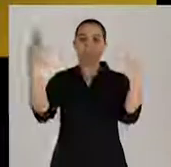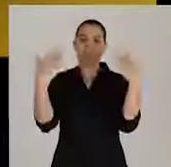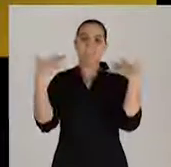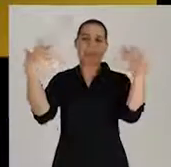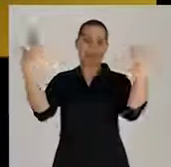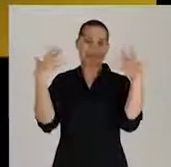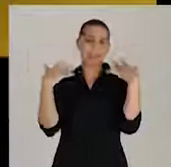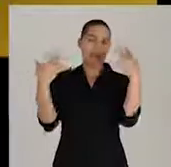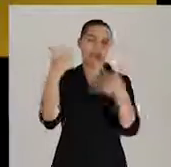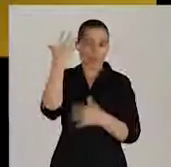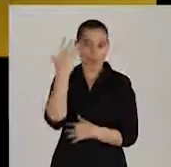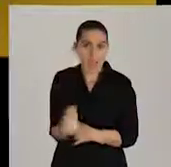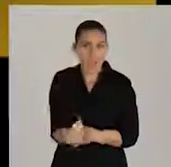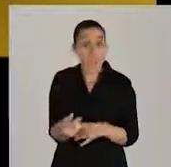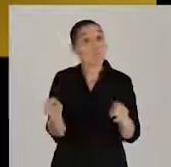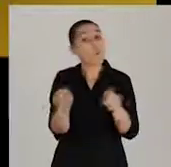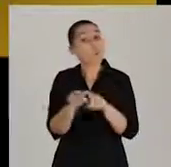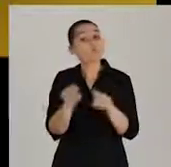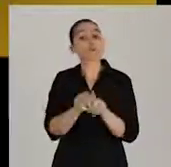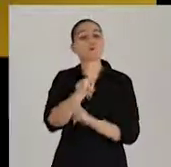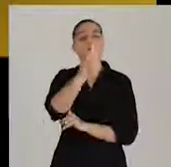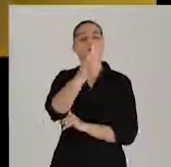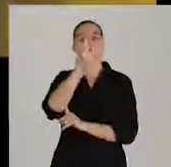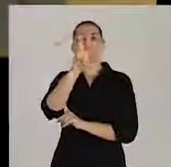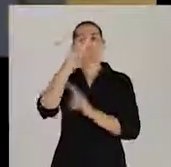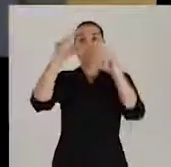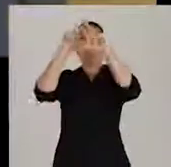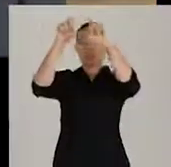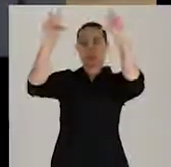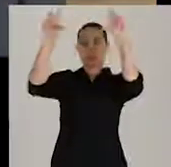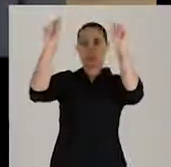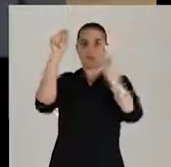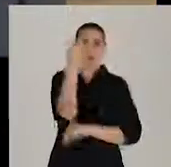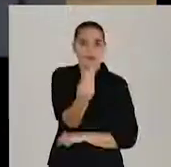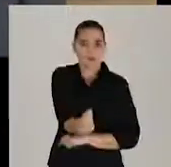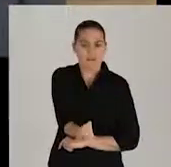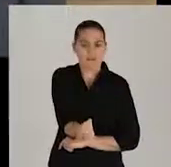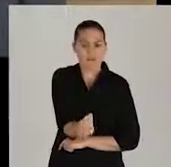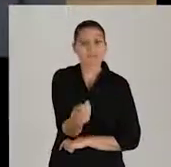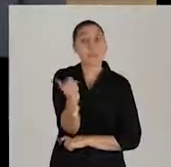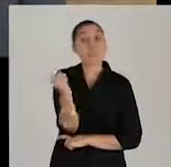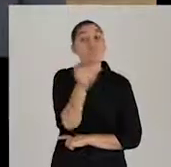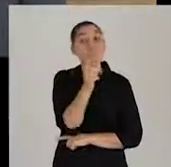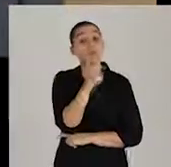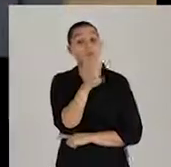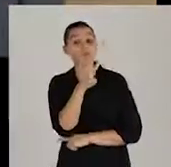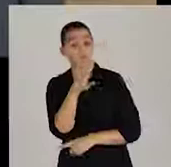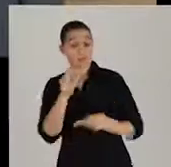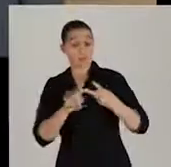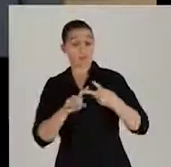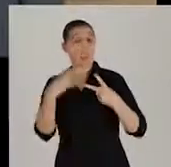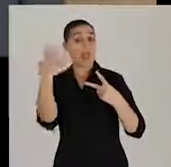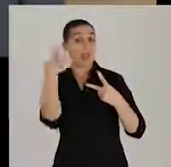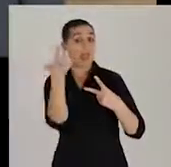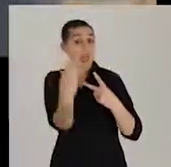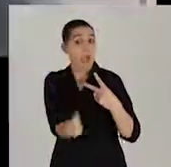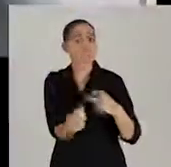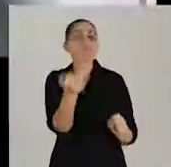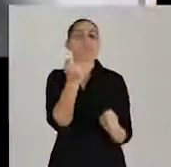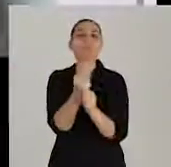ultraviolet germicidal irradiation. These measures are used to reduce the number of infectious droplets in the